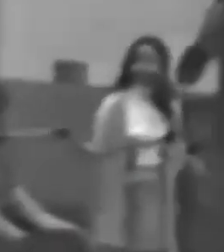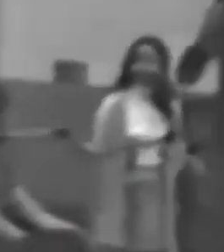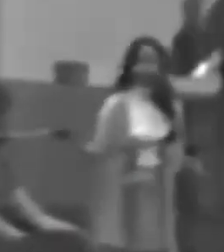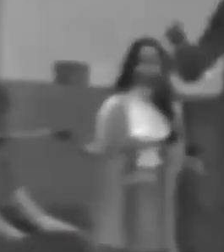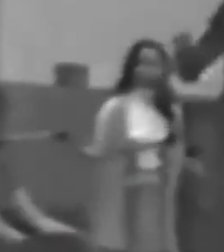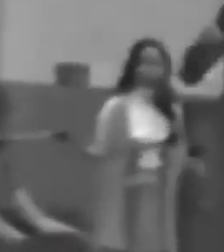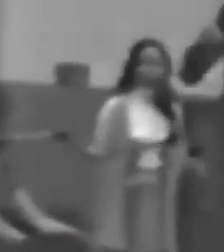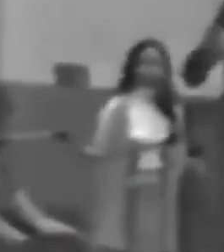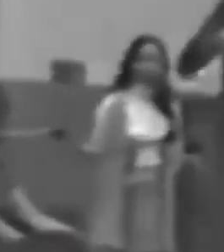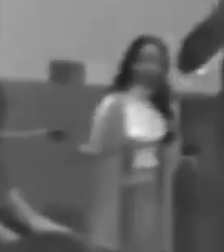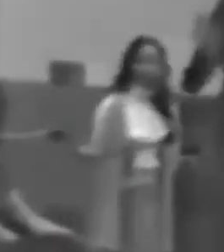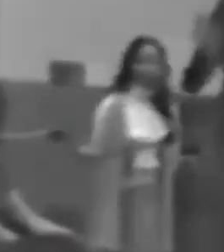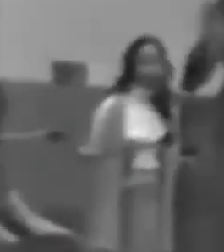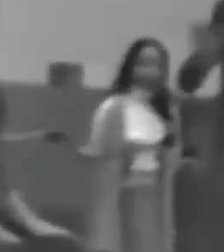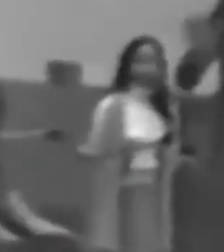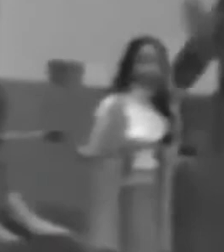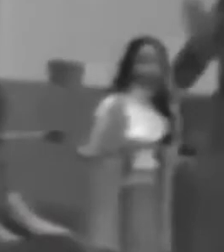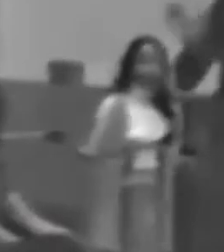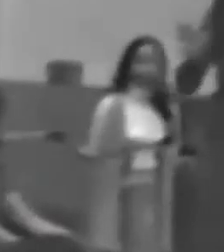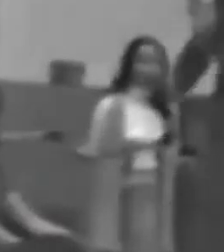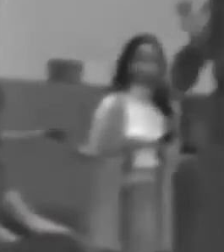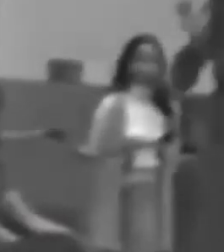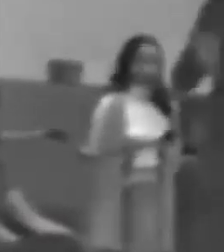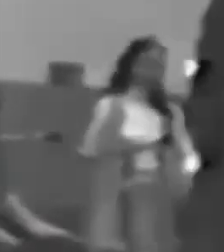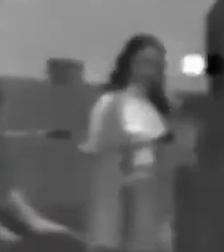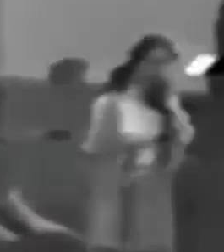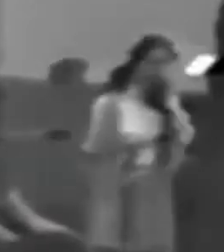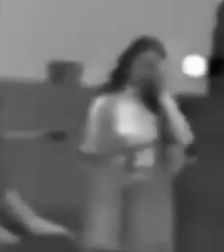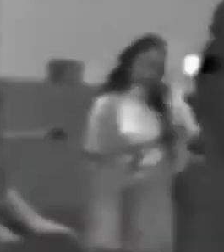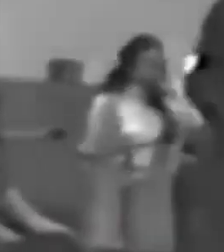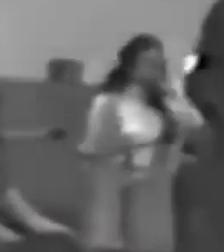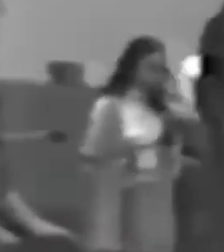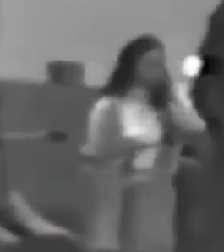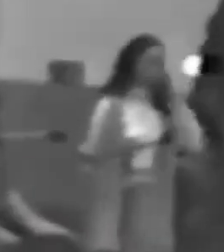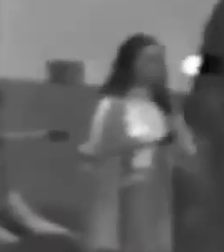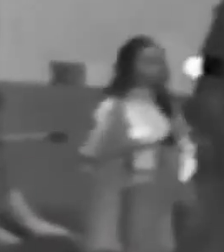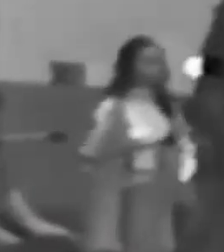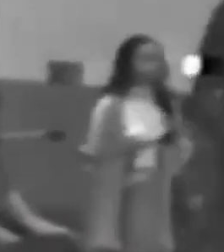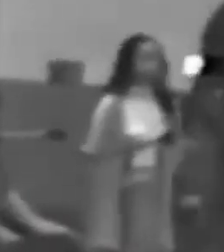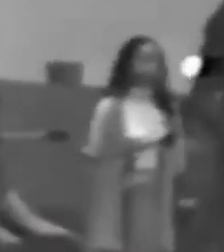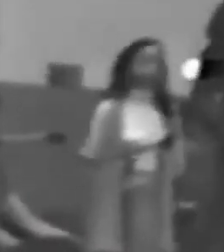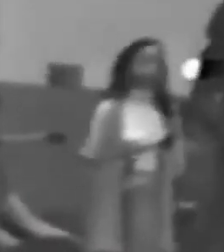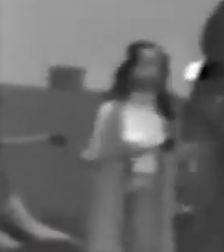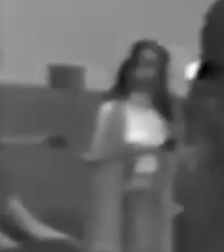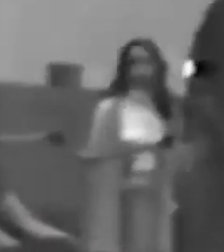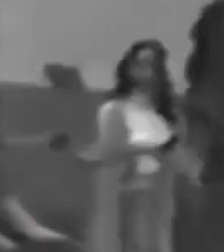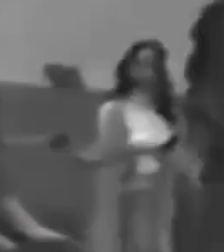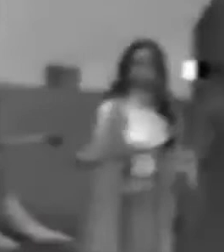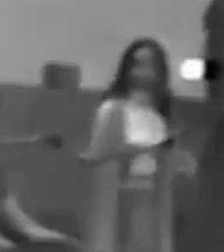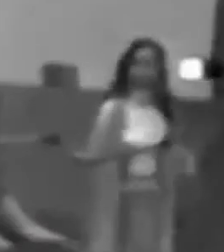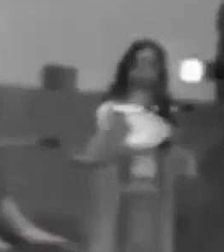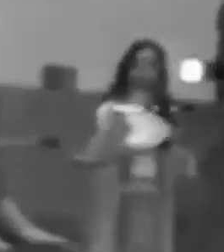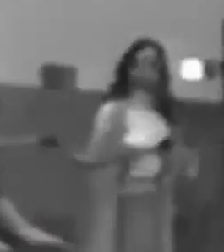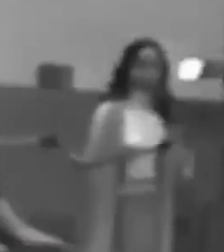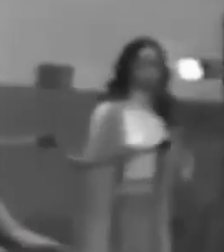statement that Nixon had made only a short while previous to that and what happened in Canarsie. And I think we have